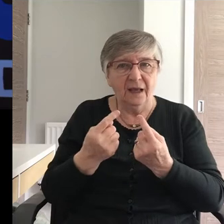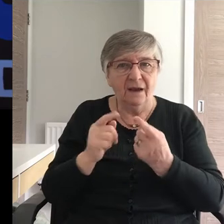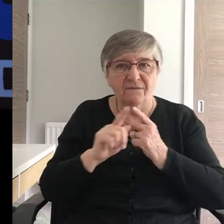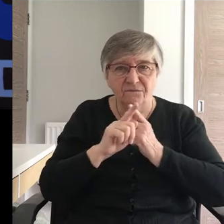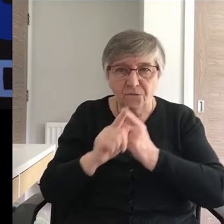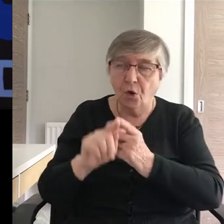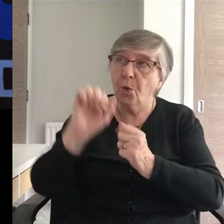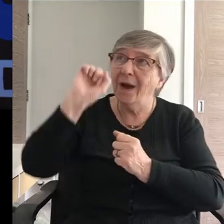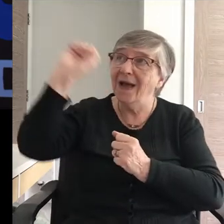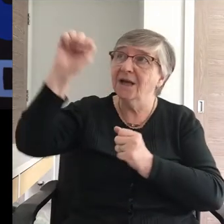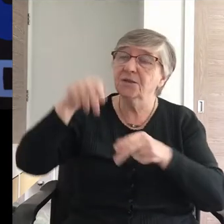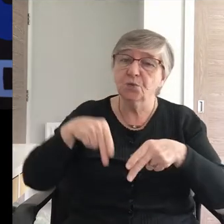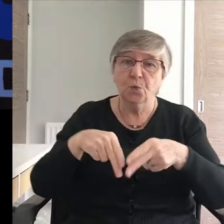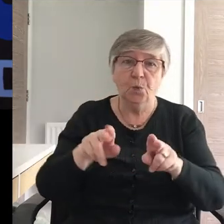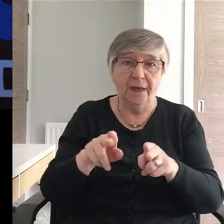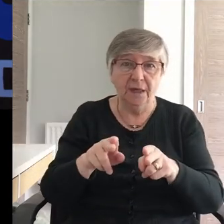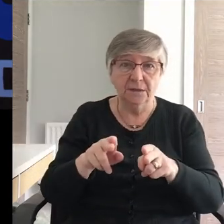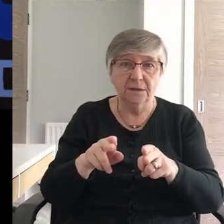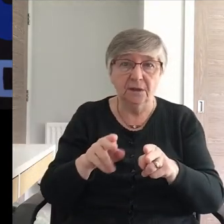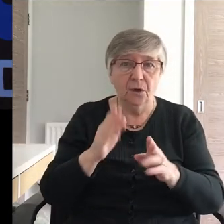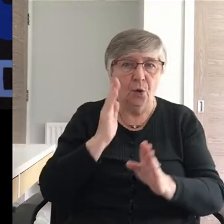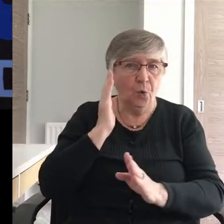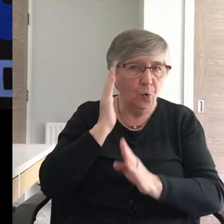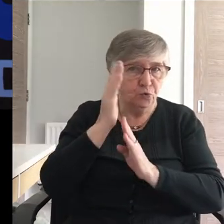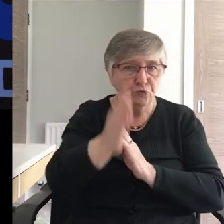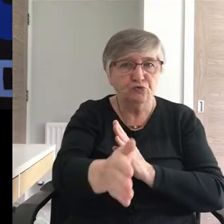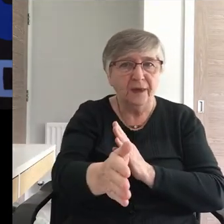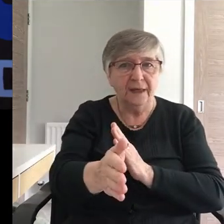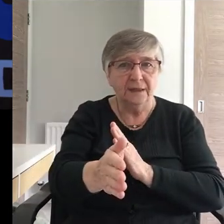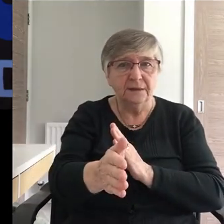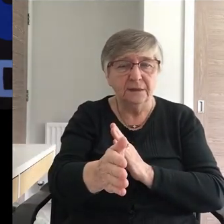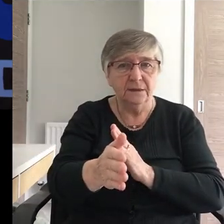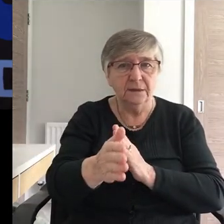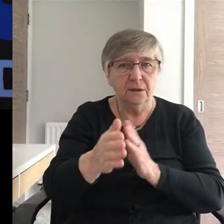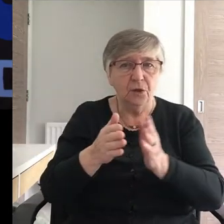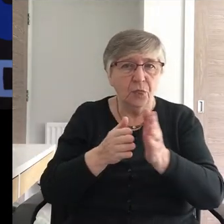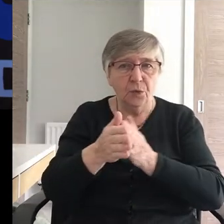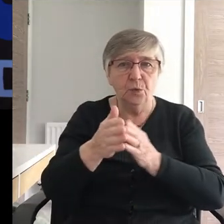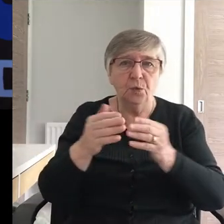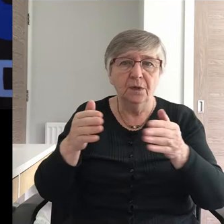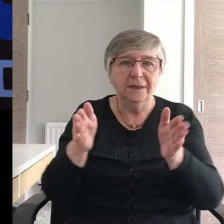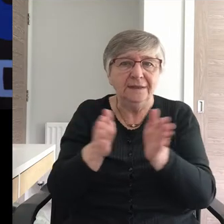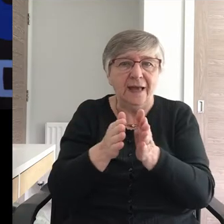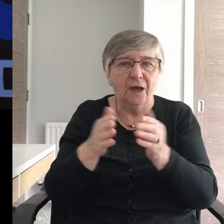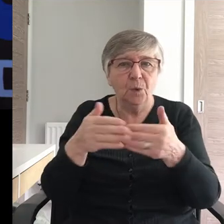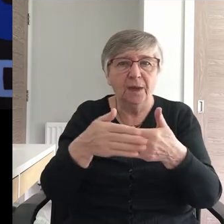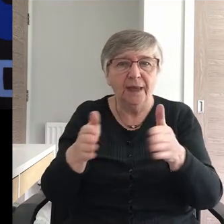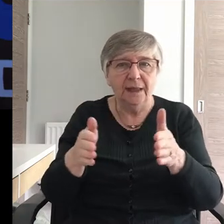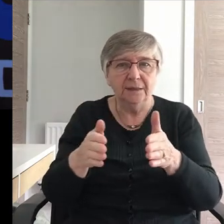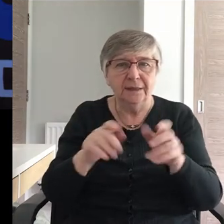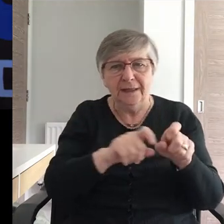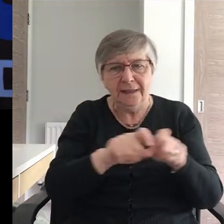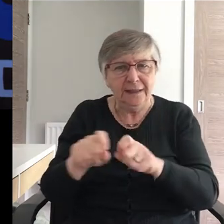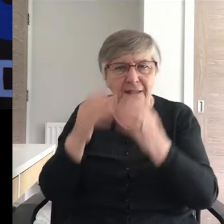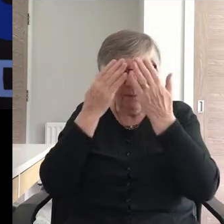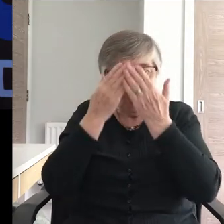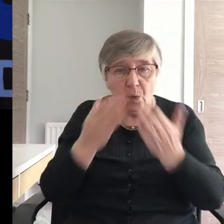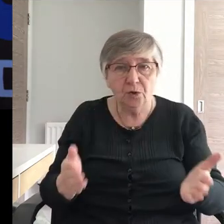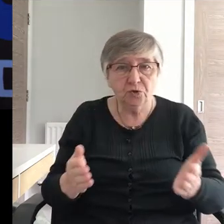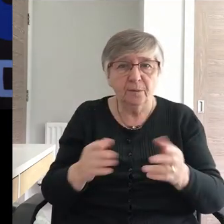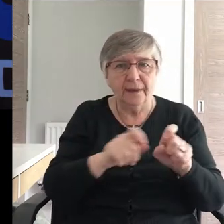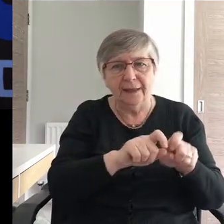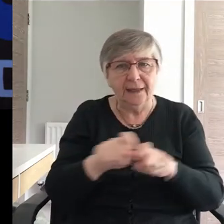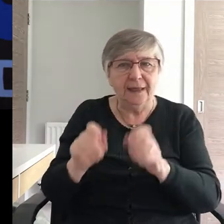ways, keep our feet on the straight road and enter by the narrow gate. Keep worshipping,